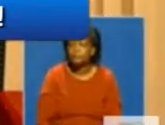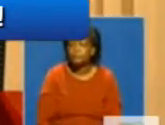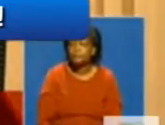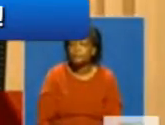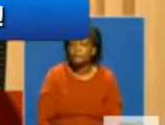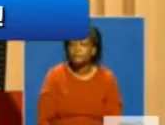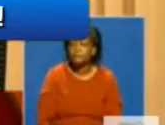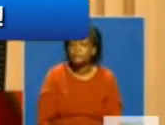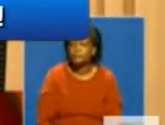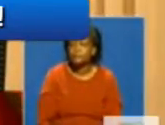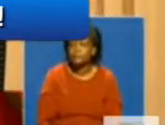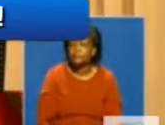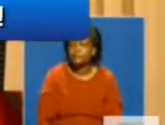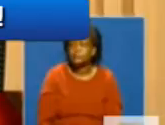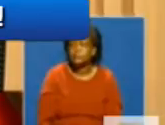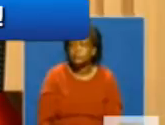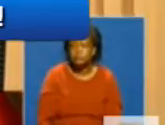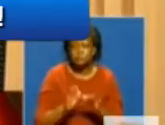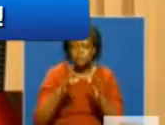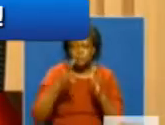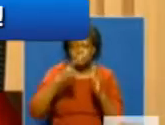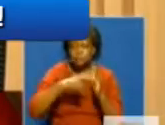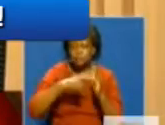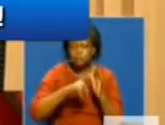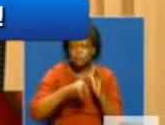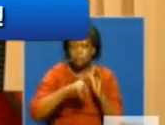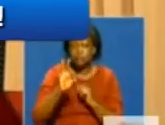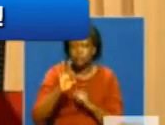let us go through 257 from Yes. 1 to 3.